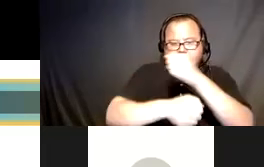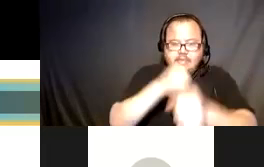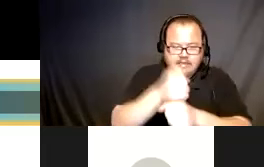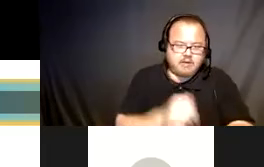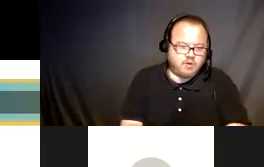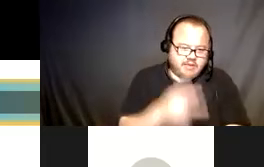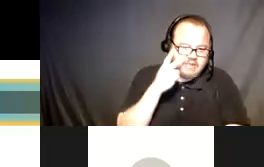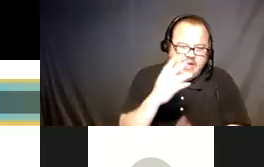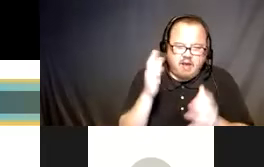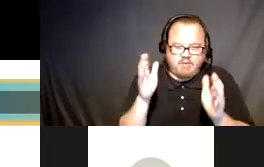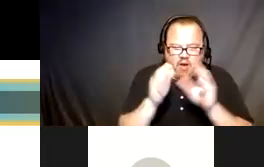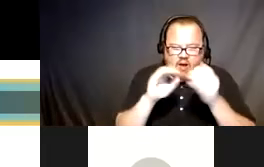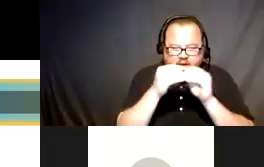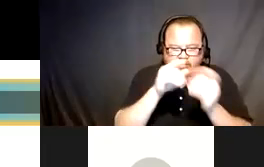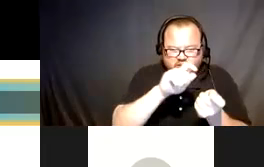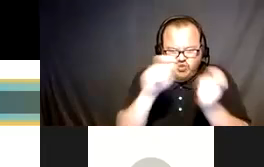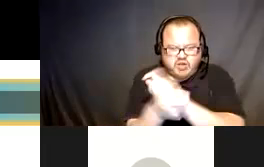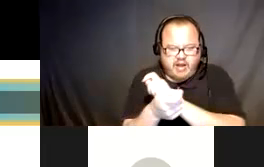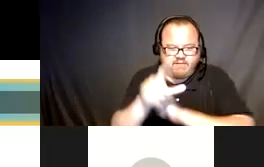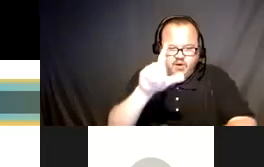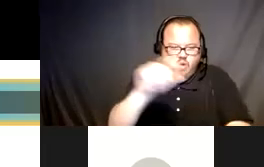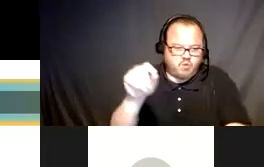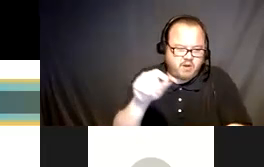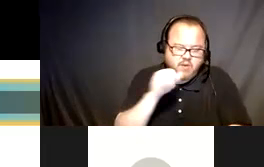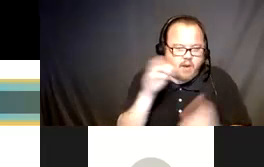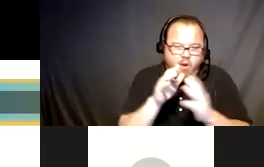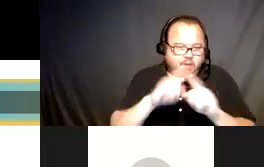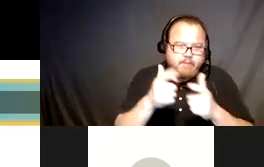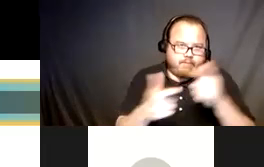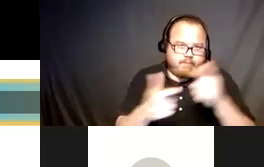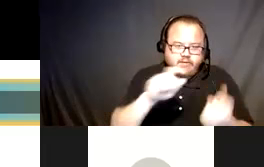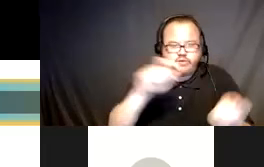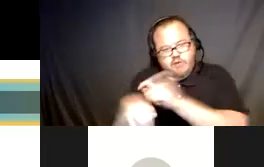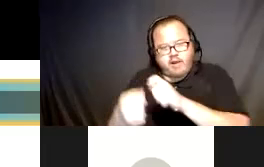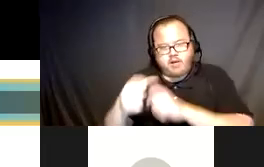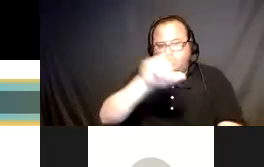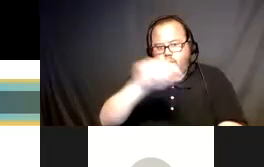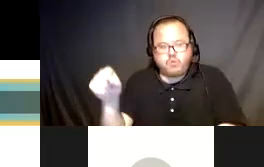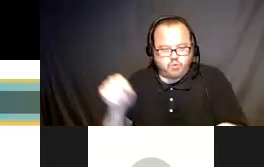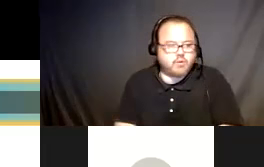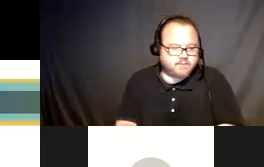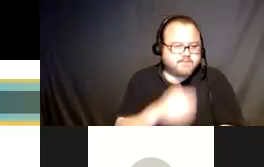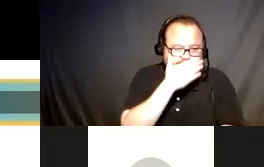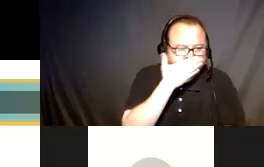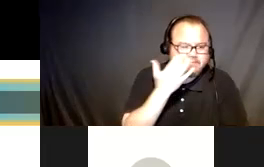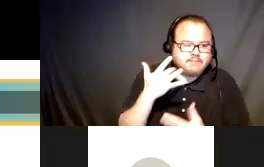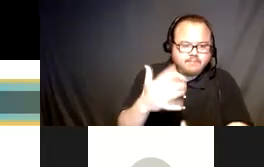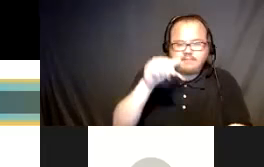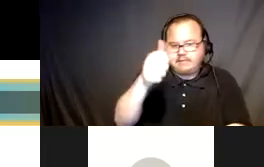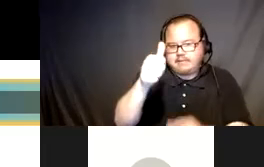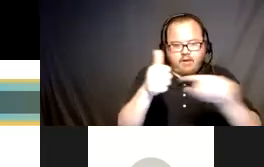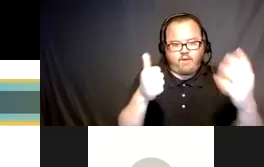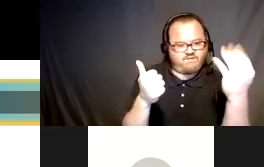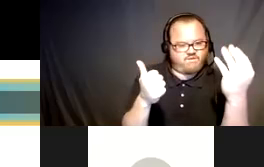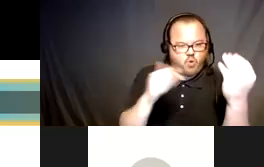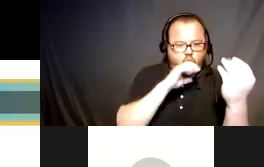see this small shift in 2020. Well, not a small shift, but a shift in 2020 to 10 to 14 age range.